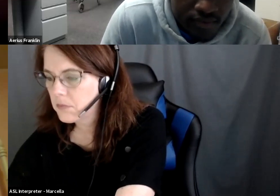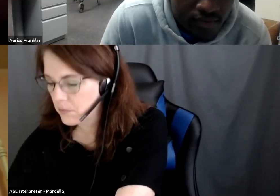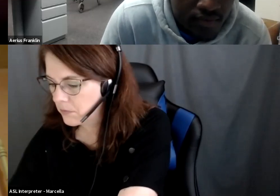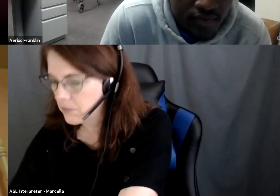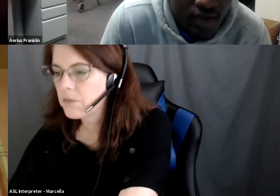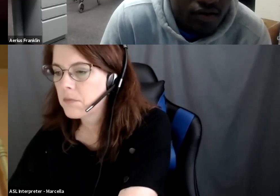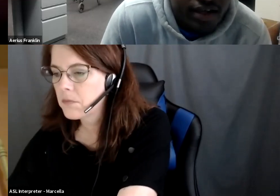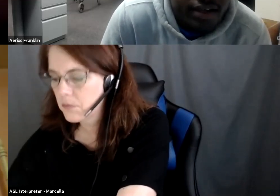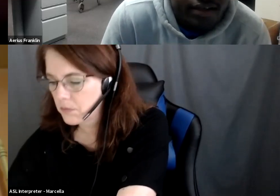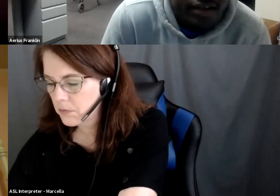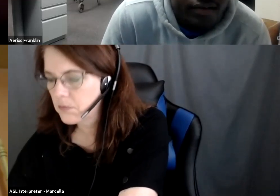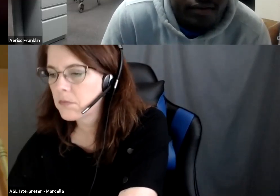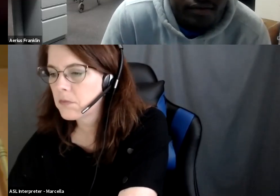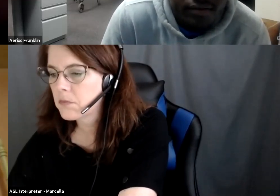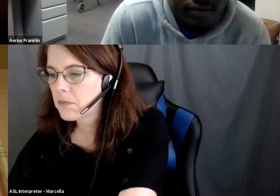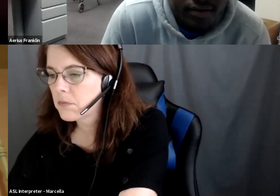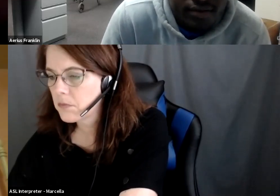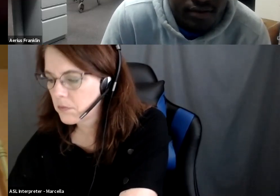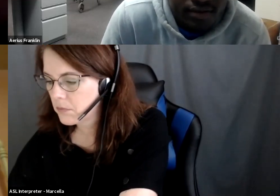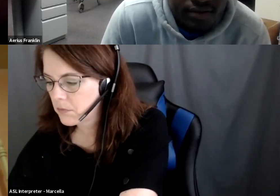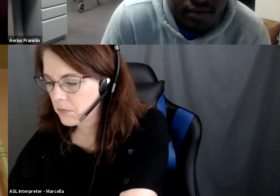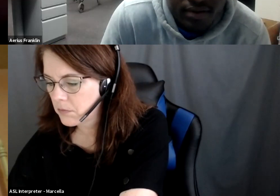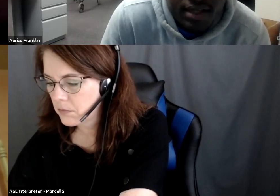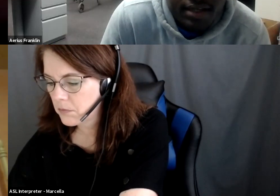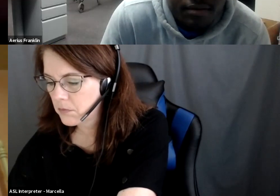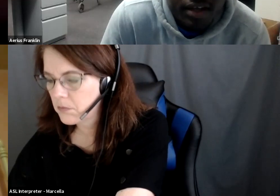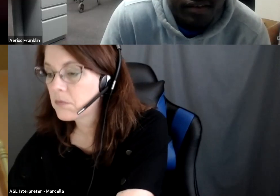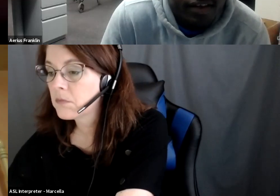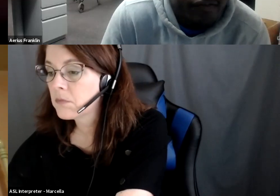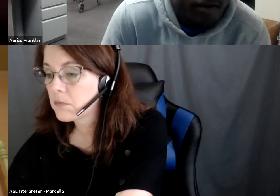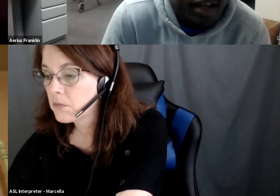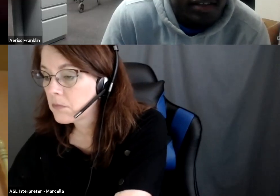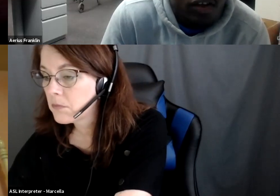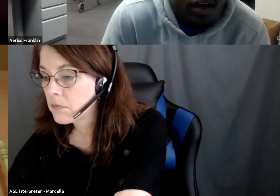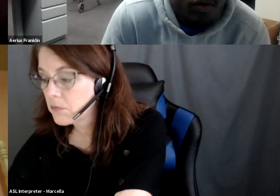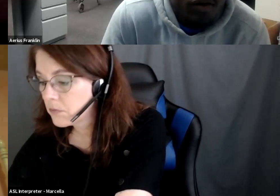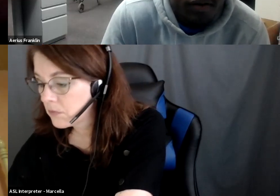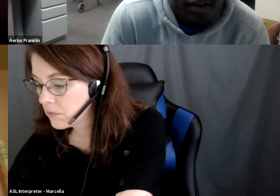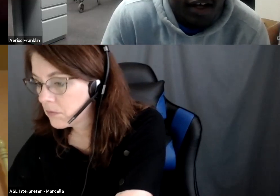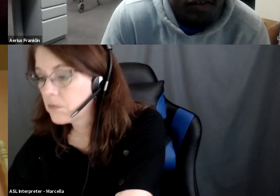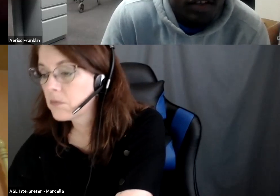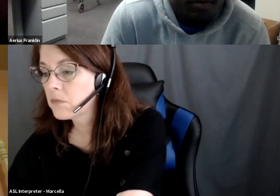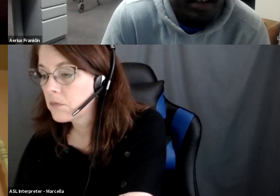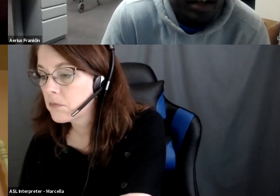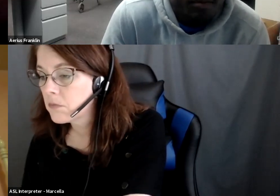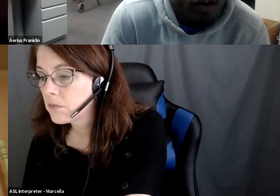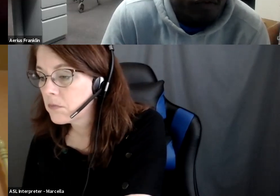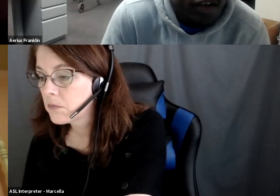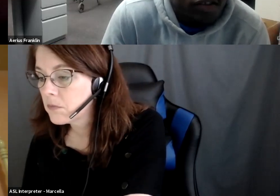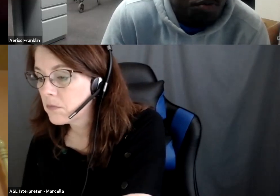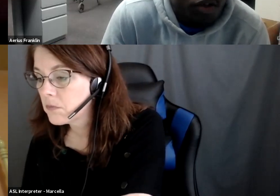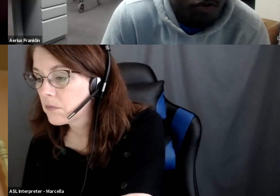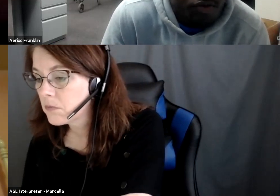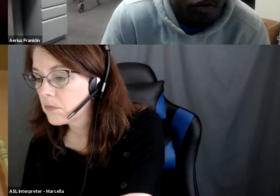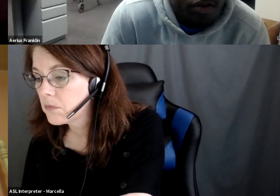already, so that's Okay, done it. and then basically if I'm not well, I'll turn my camera off and